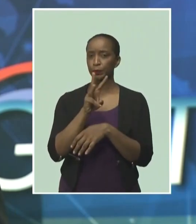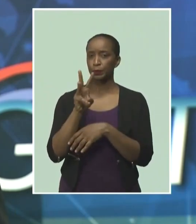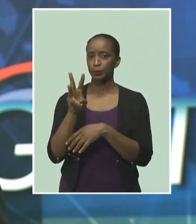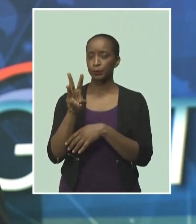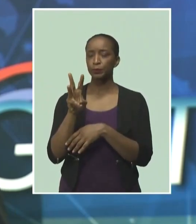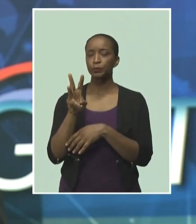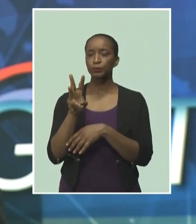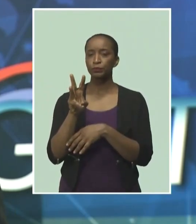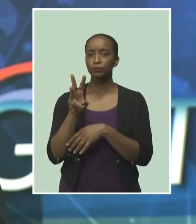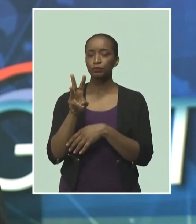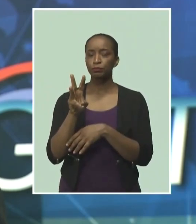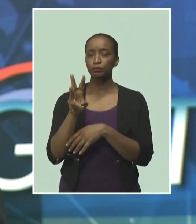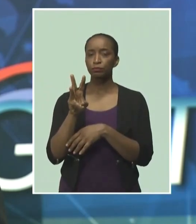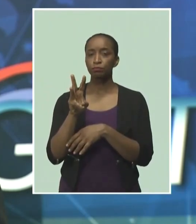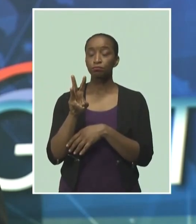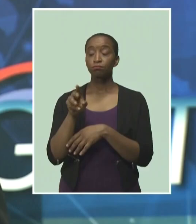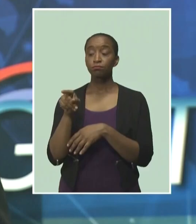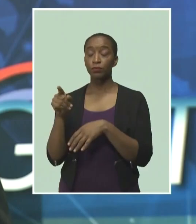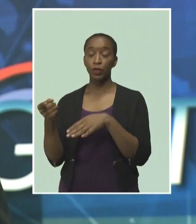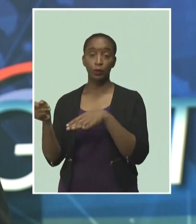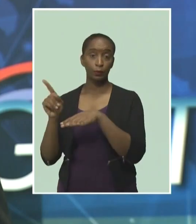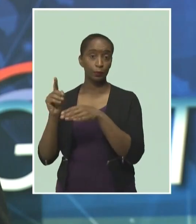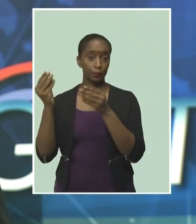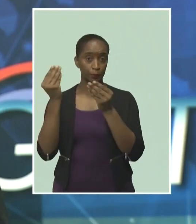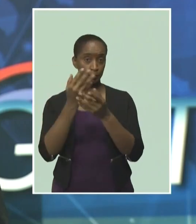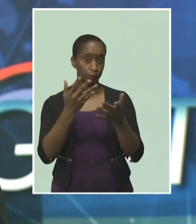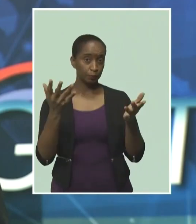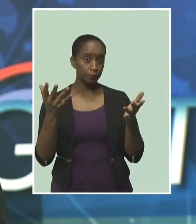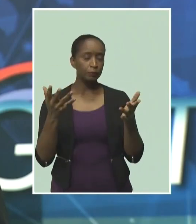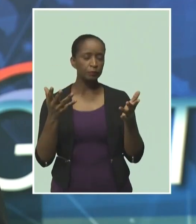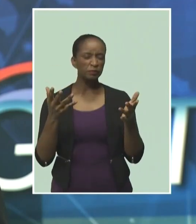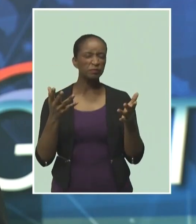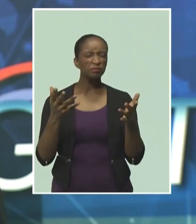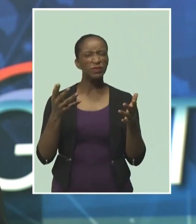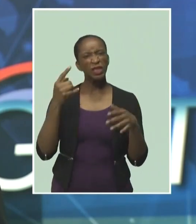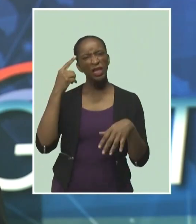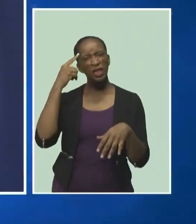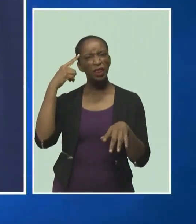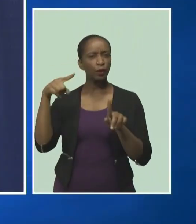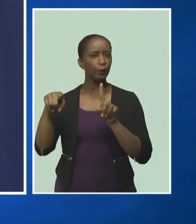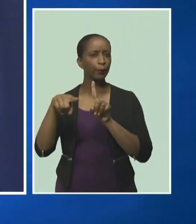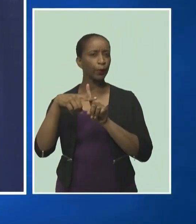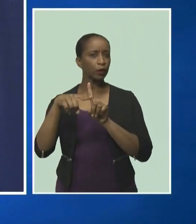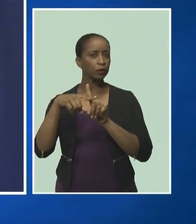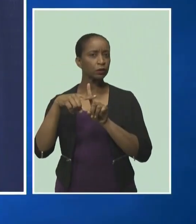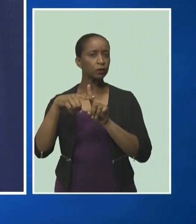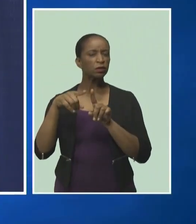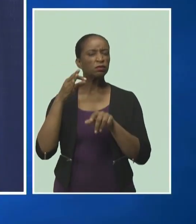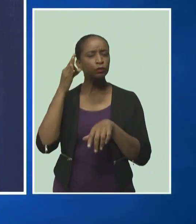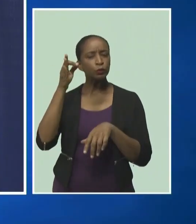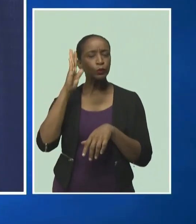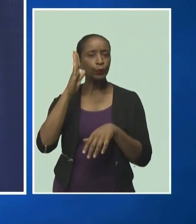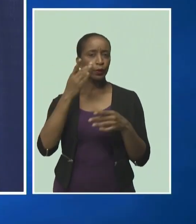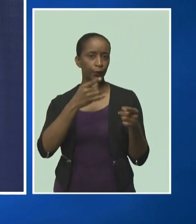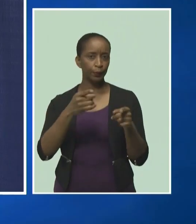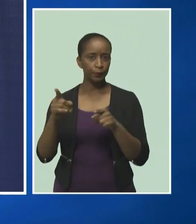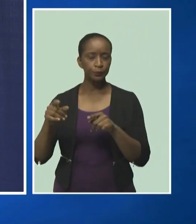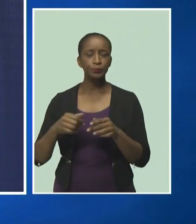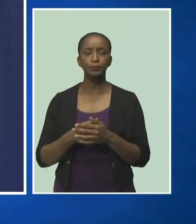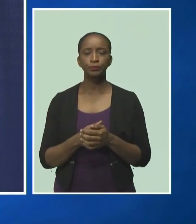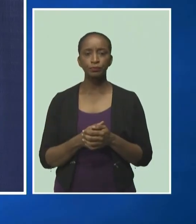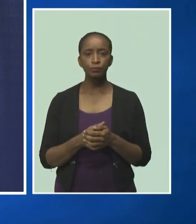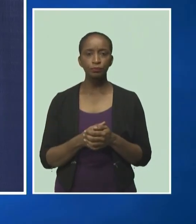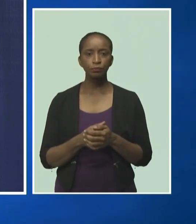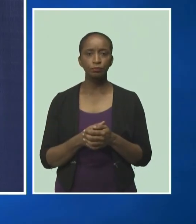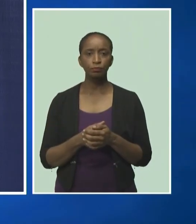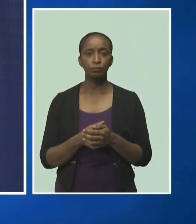Centre. He told the gathering he's optimistic about the outcome. In January, Barbados will